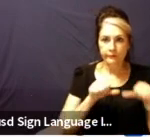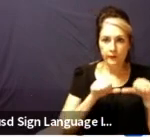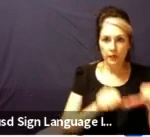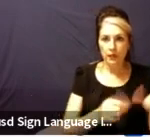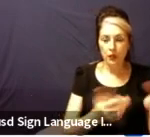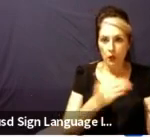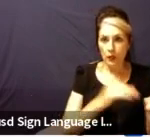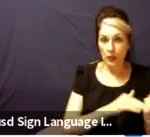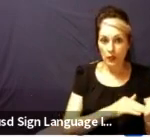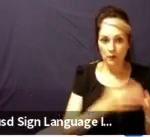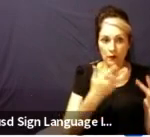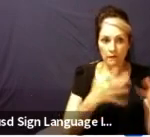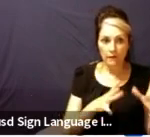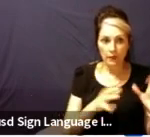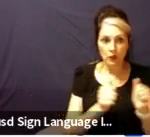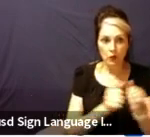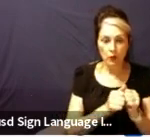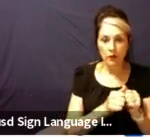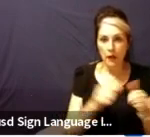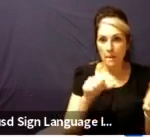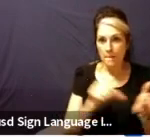I'm done with this page.